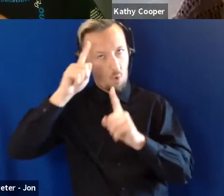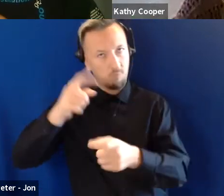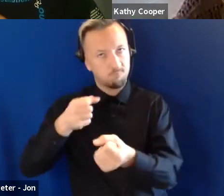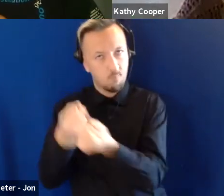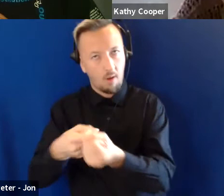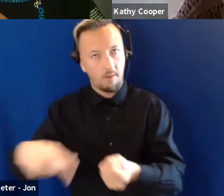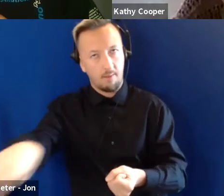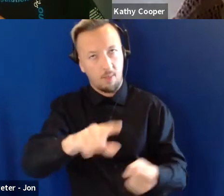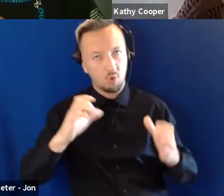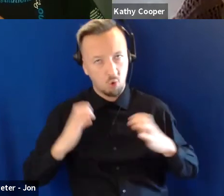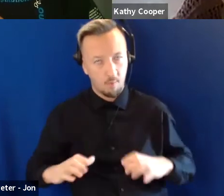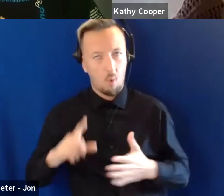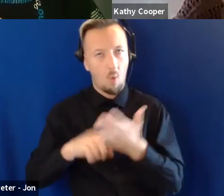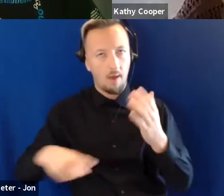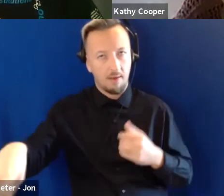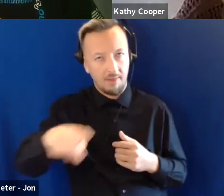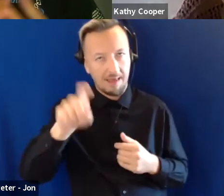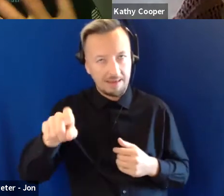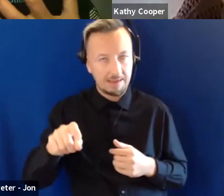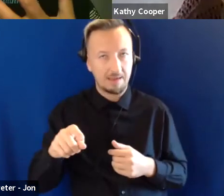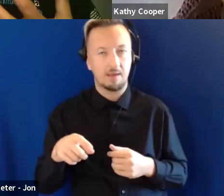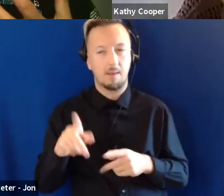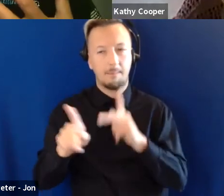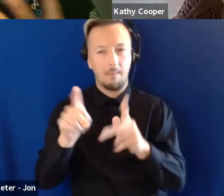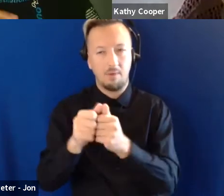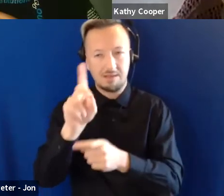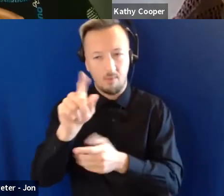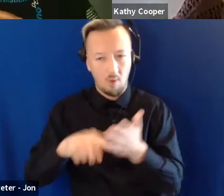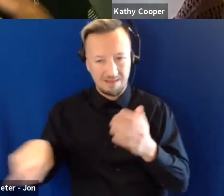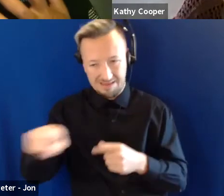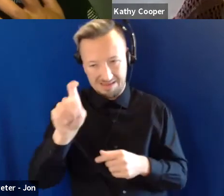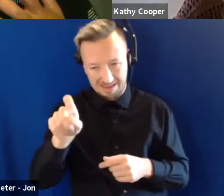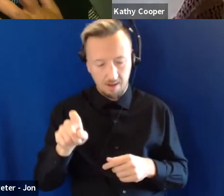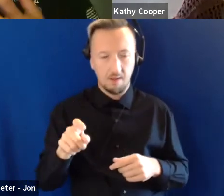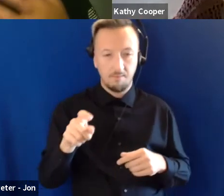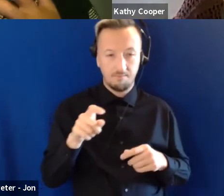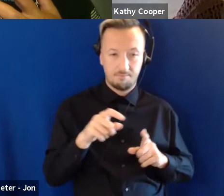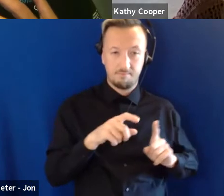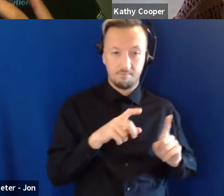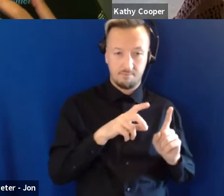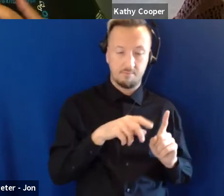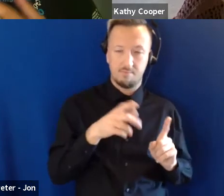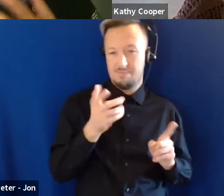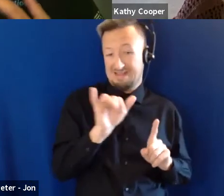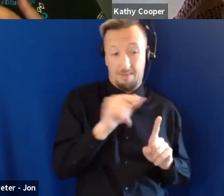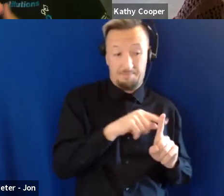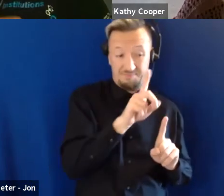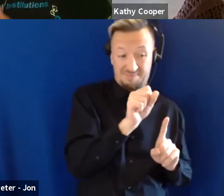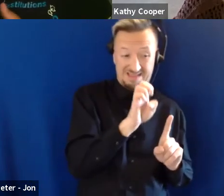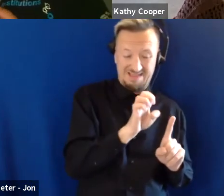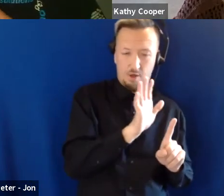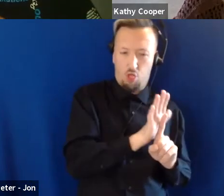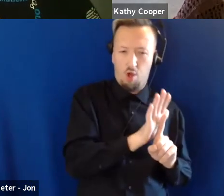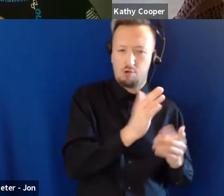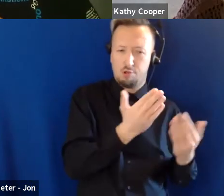even if the DSE is doing what DSEs do, right? They're being bureaucracies. That's what they're there